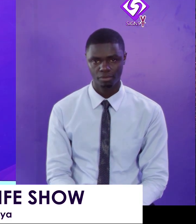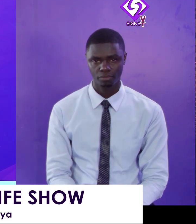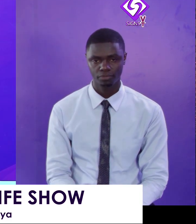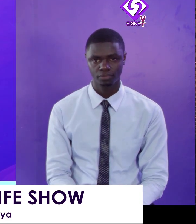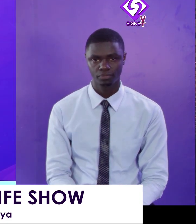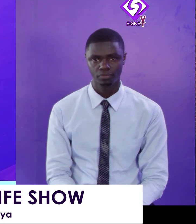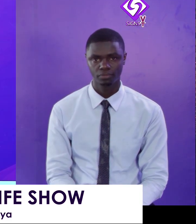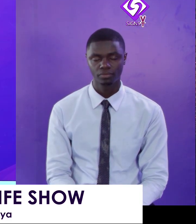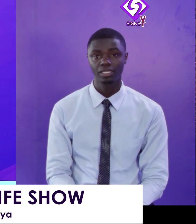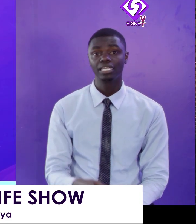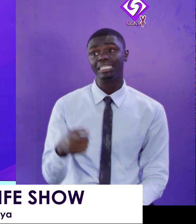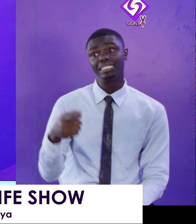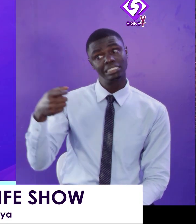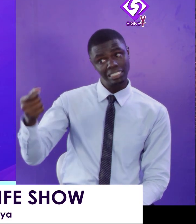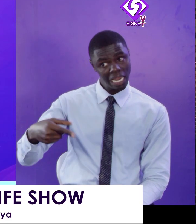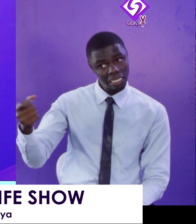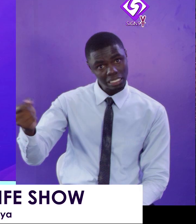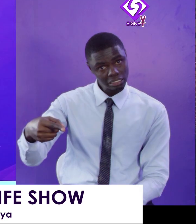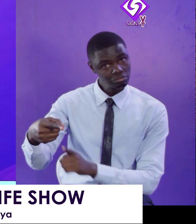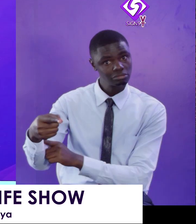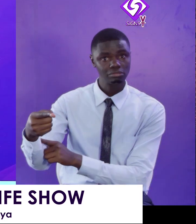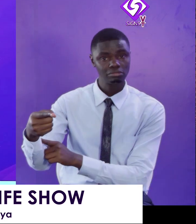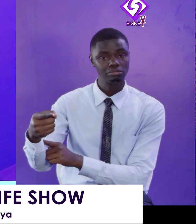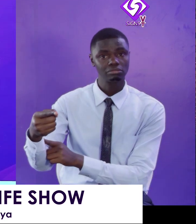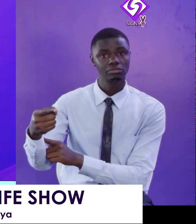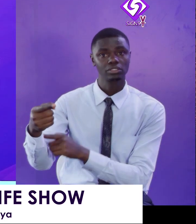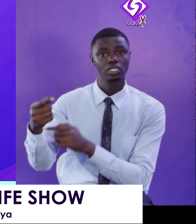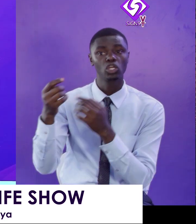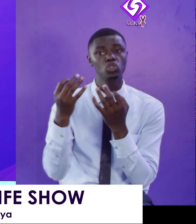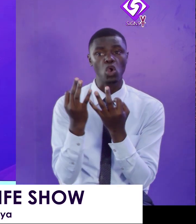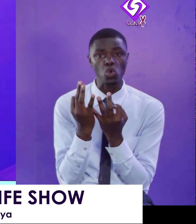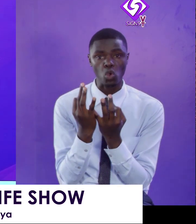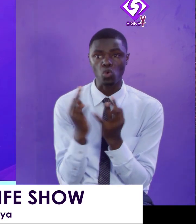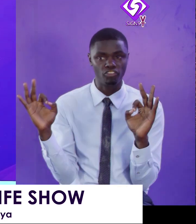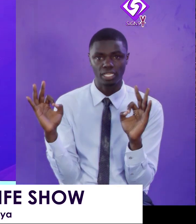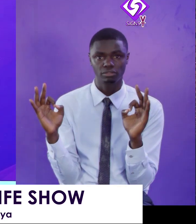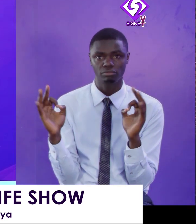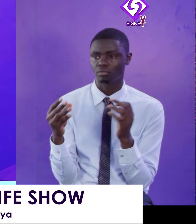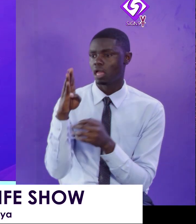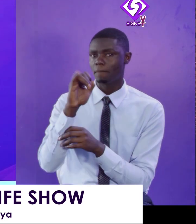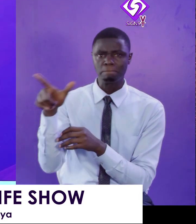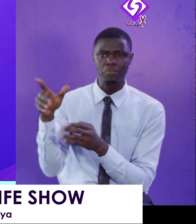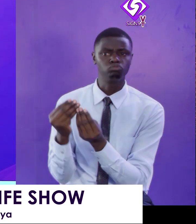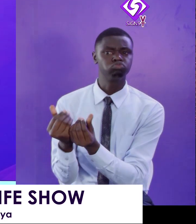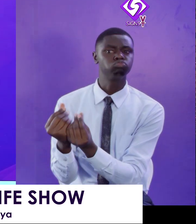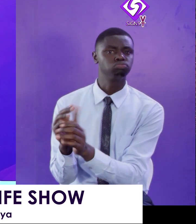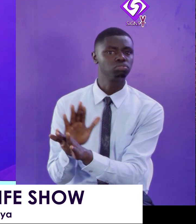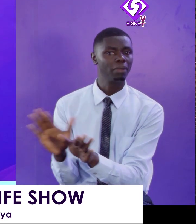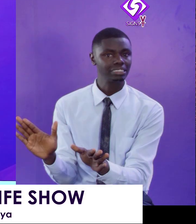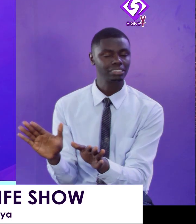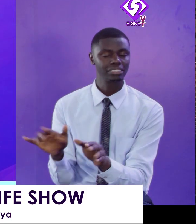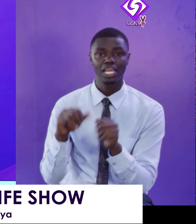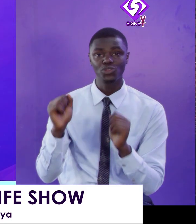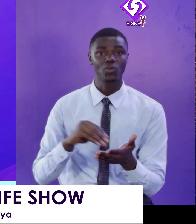you are salaried, you are free as far as your bills are concerned. Did you know that? You can pay